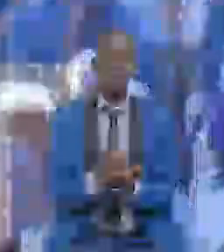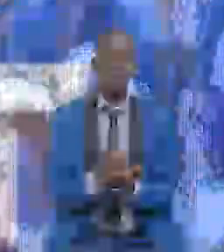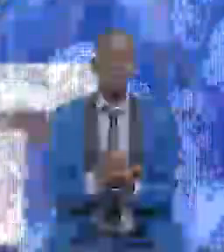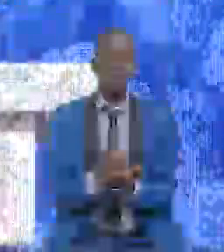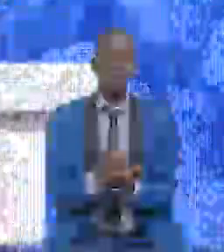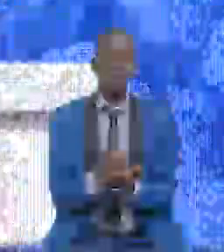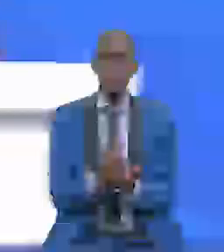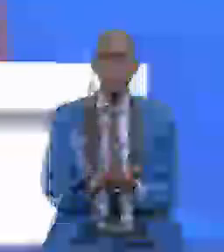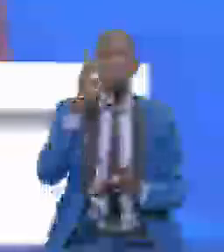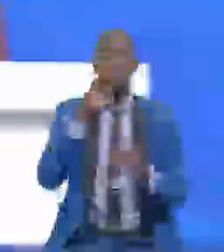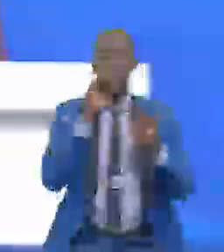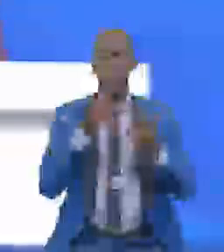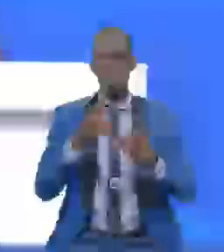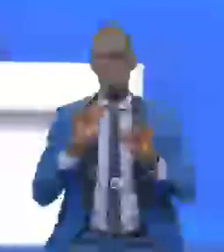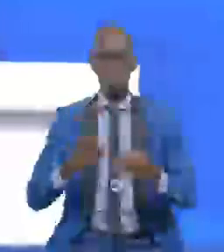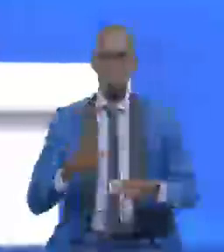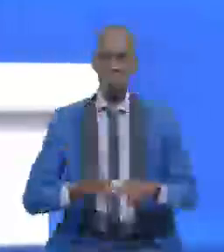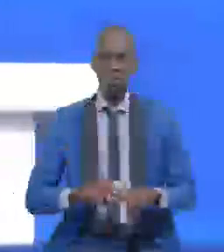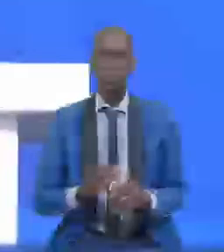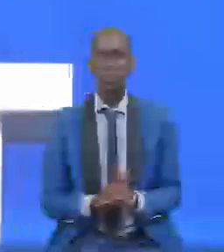God bless you. You can sit down.